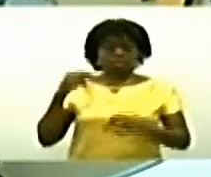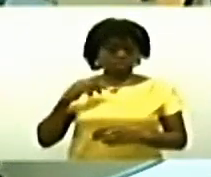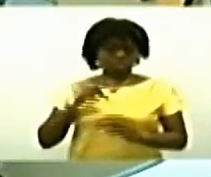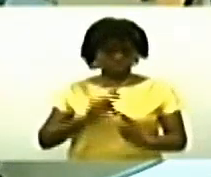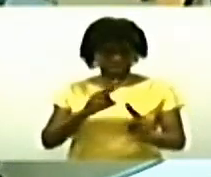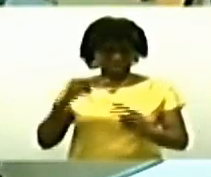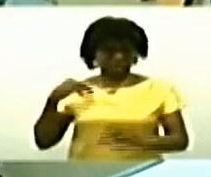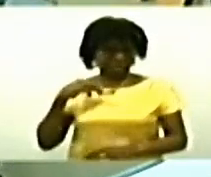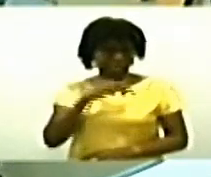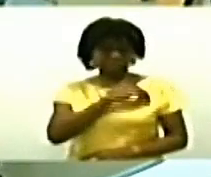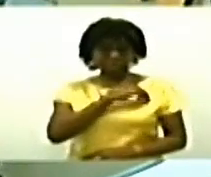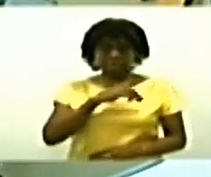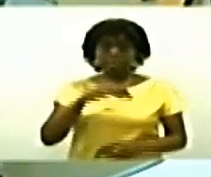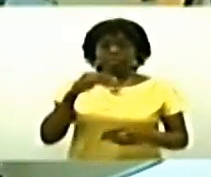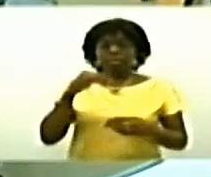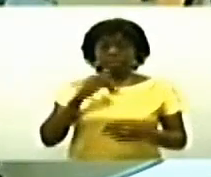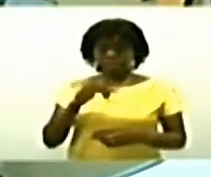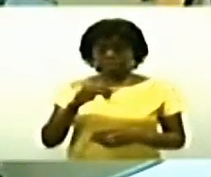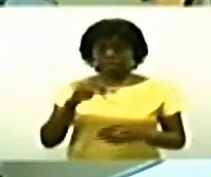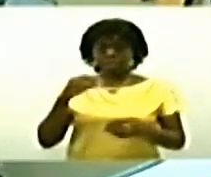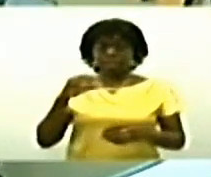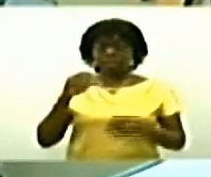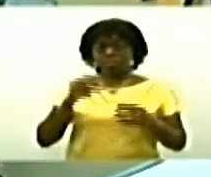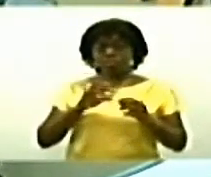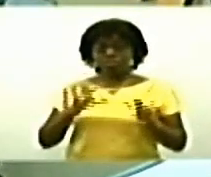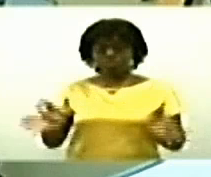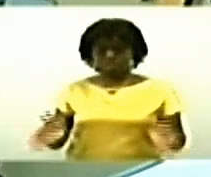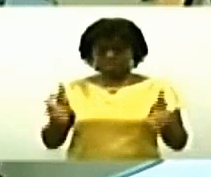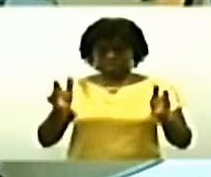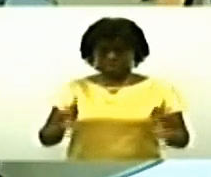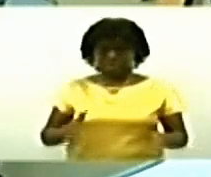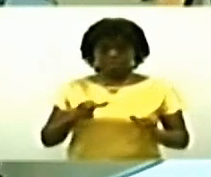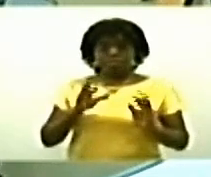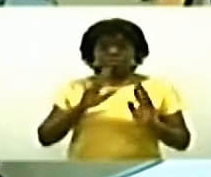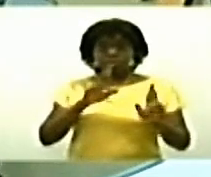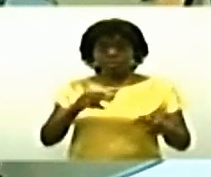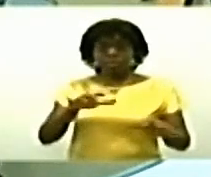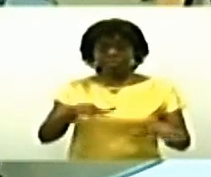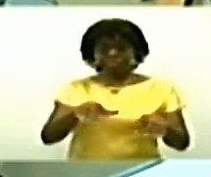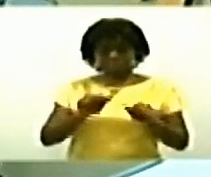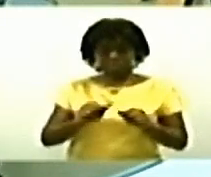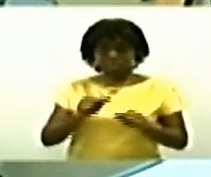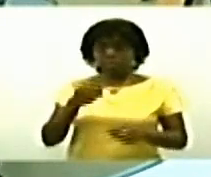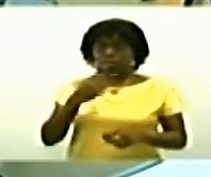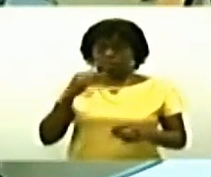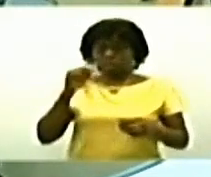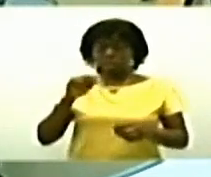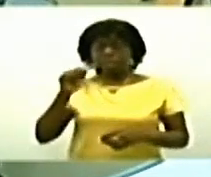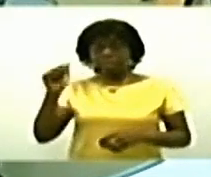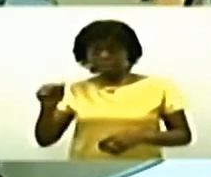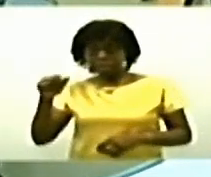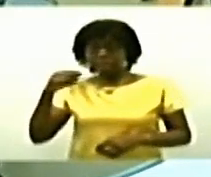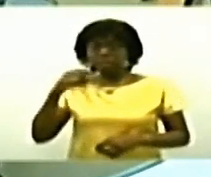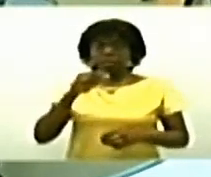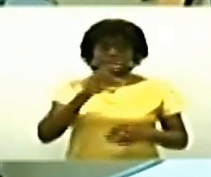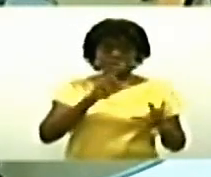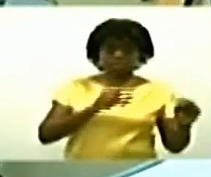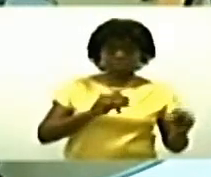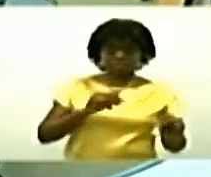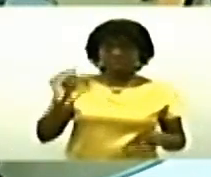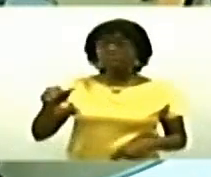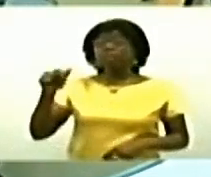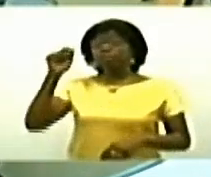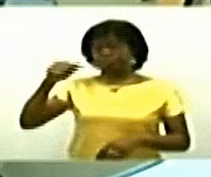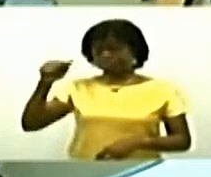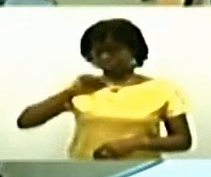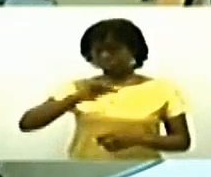chairman's report be adopted. Those who have that opinion say aye. The contrary opinion say nay. I think the ayes have it. The